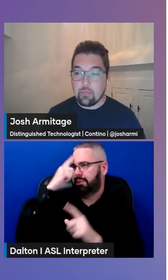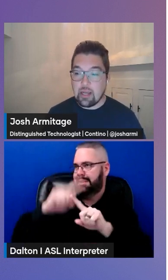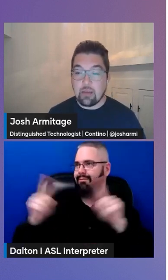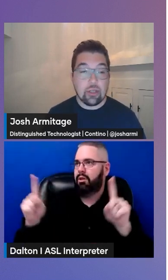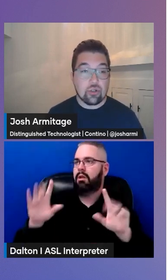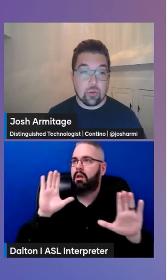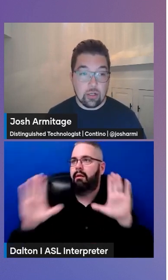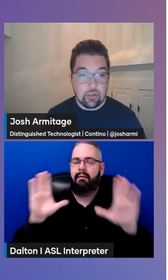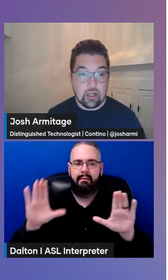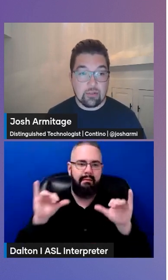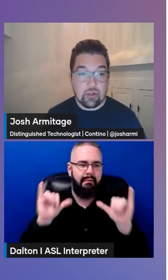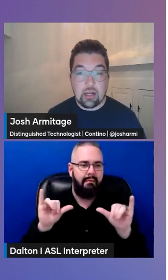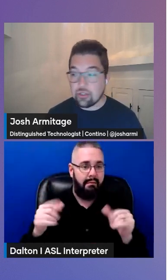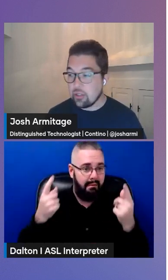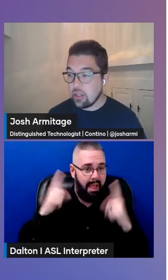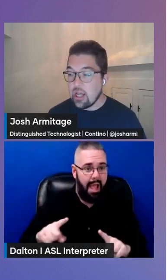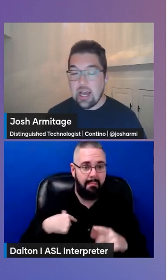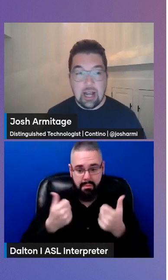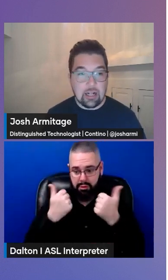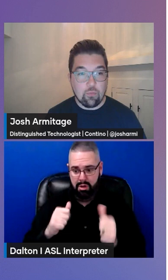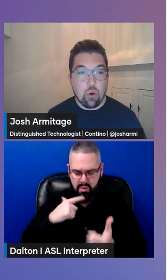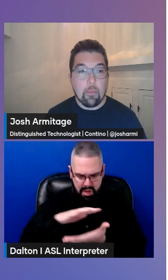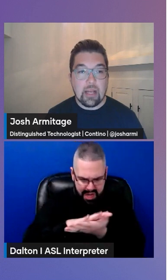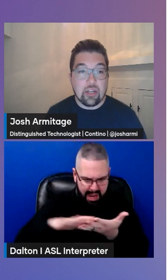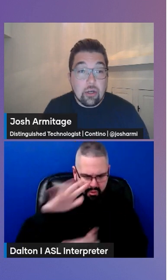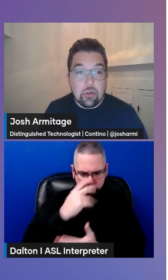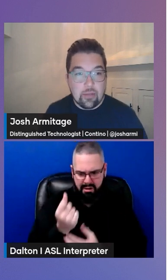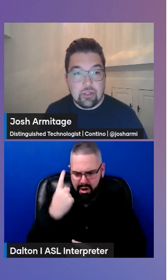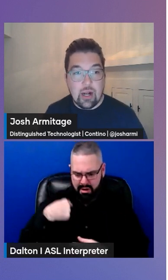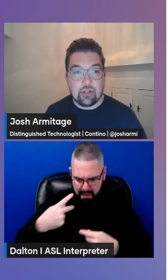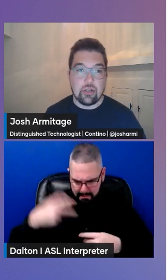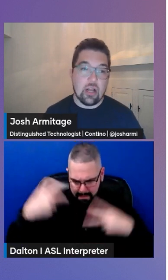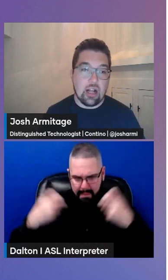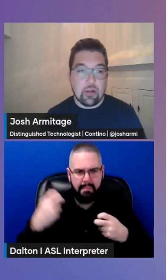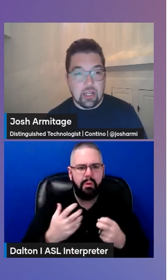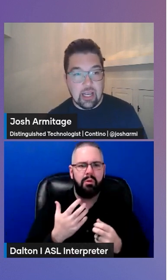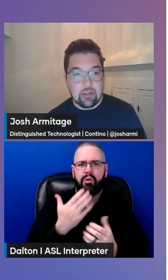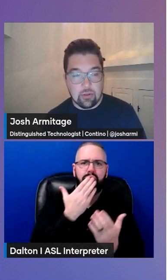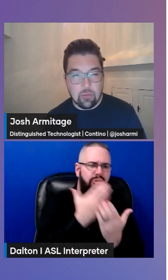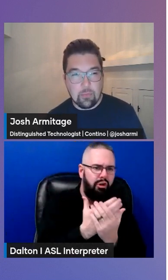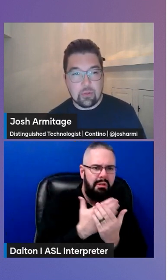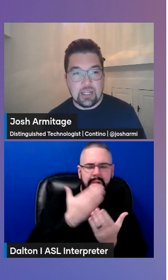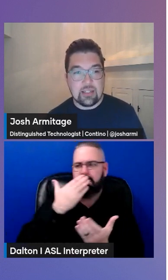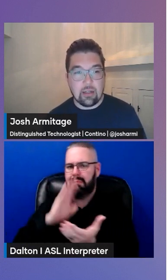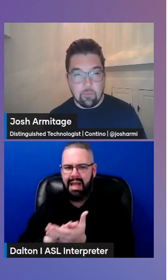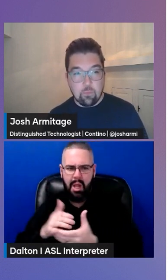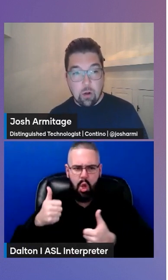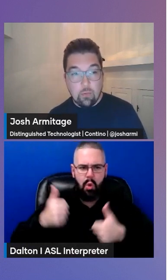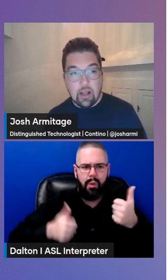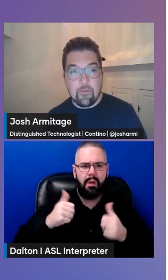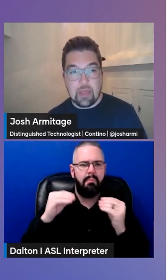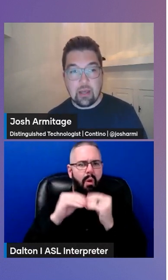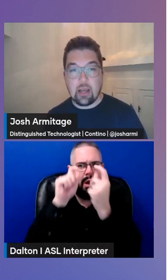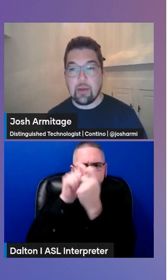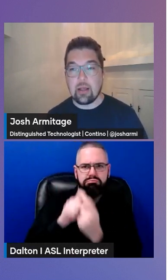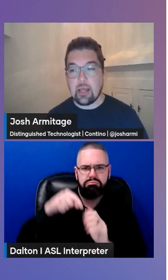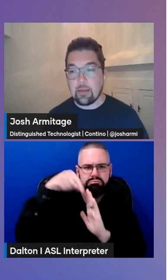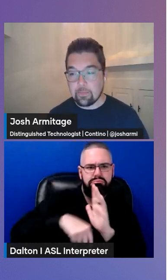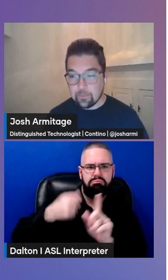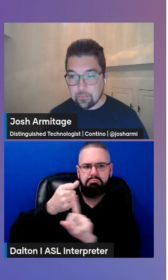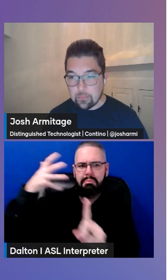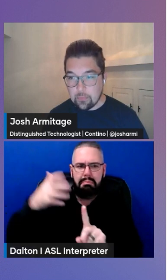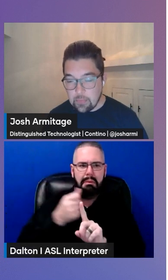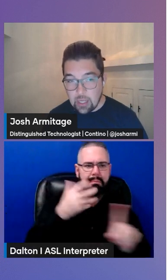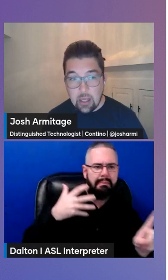trade-offs you're making when you try and do an abstraction and kind of what makes a good abstraction. And I'm going to get into a little bit more detail of one way of thinking about that.